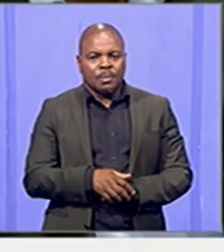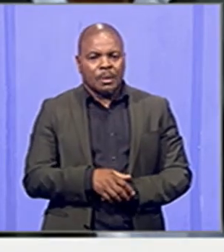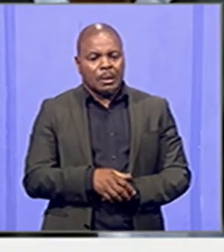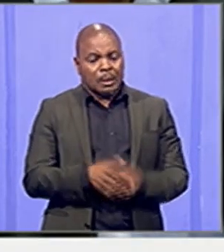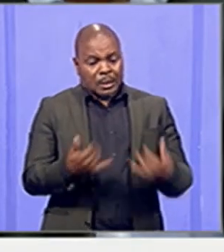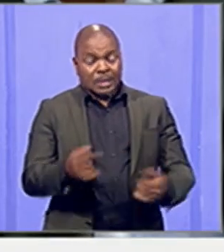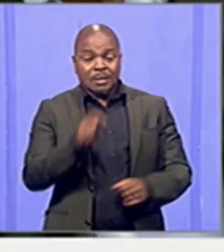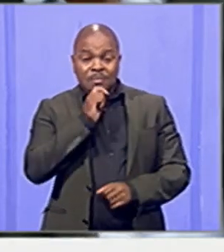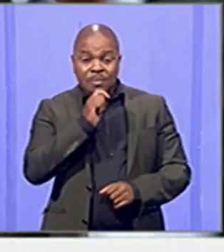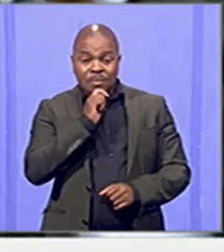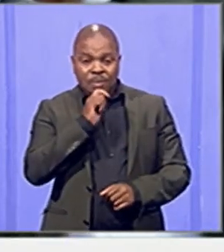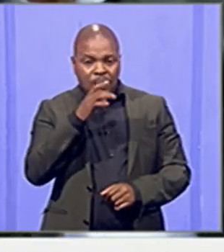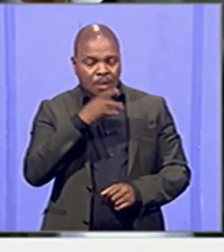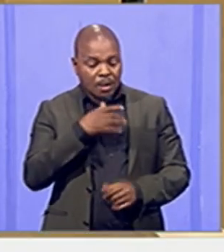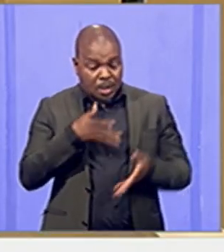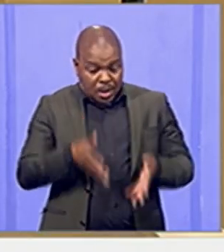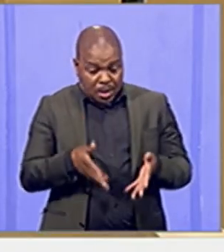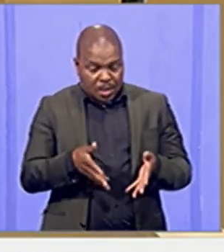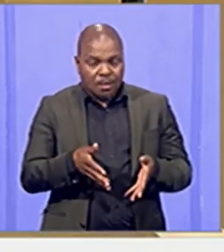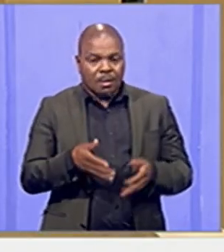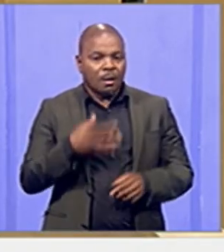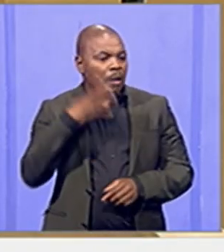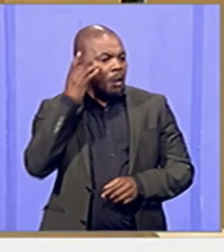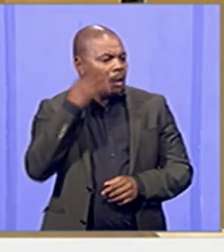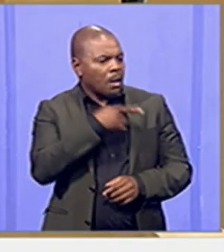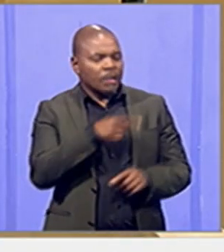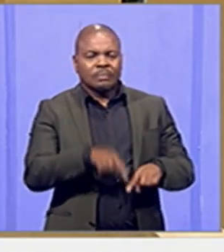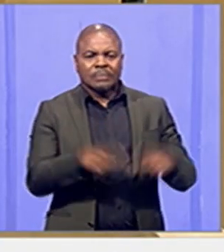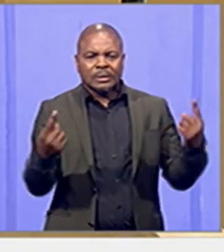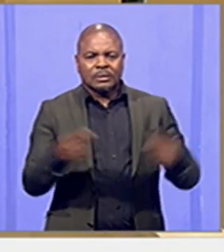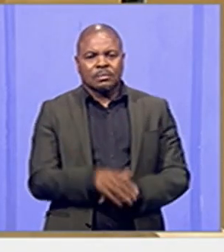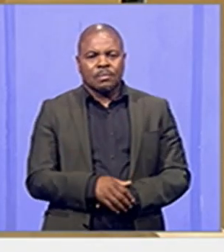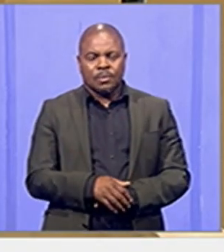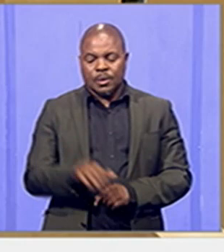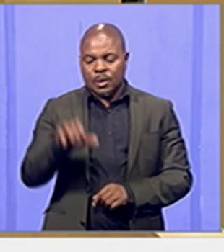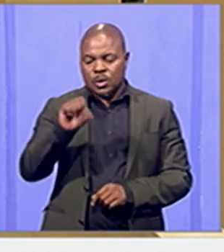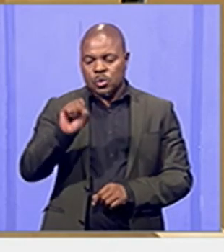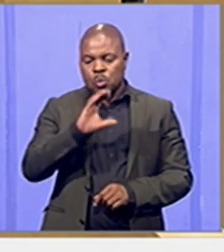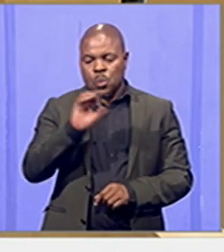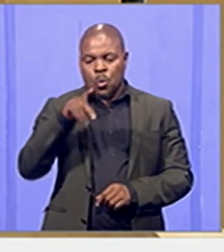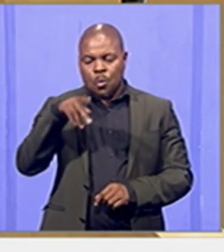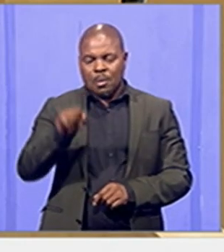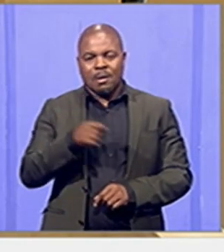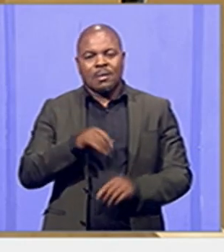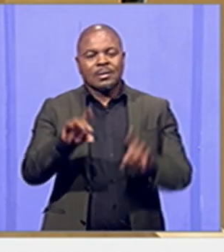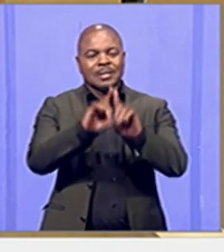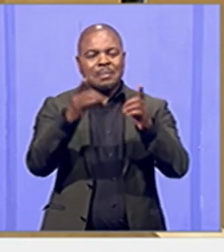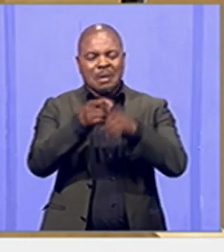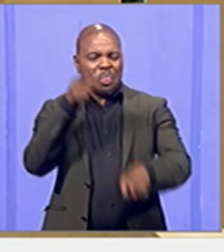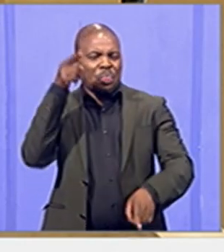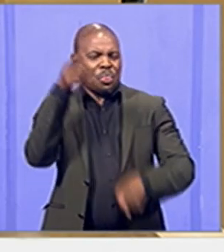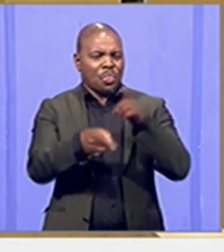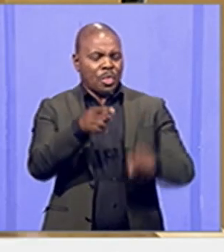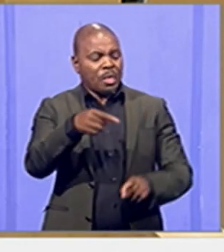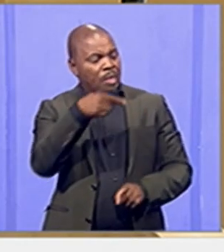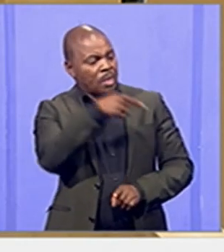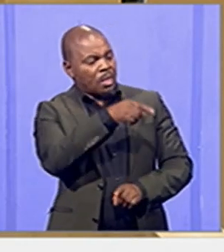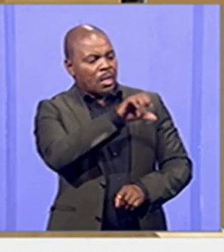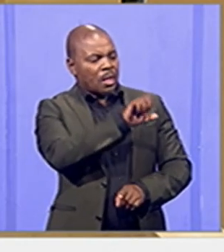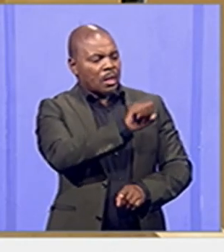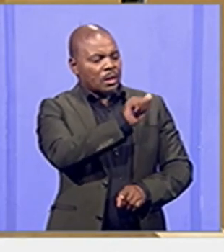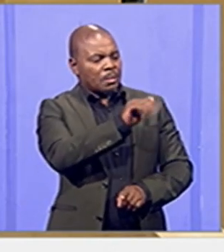this morning when we are here. Scopa se supa lefapha ka monwana go latela tlhaelo ya boeteledipele kwa